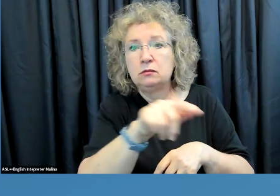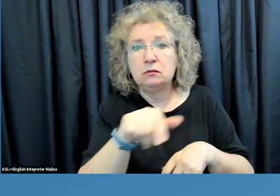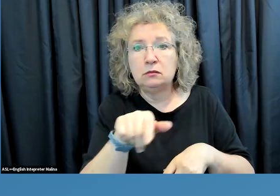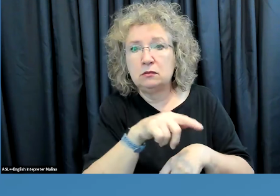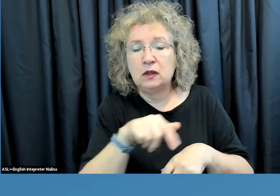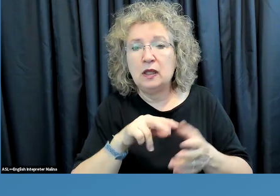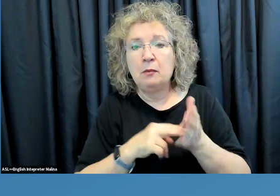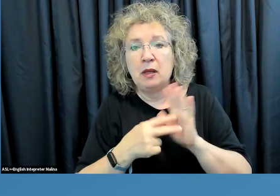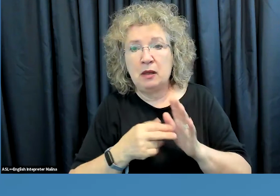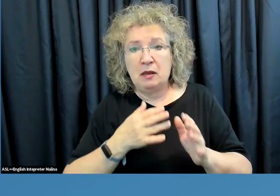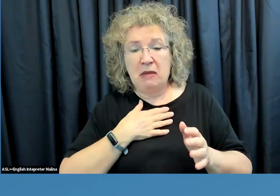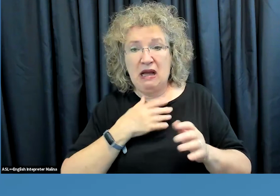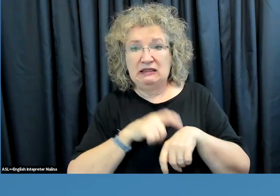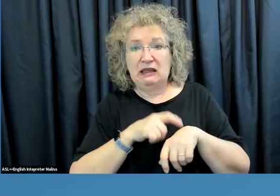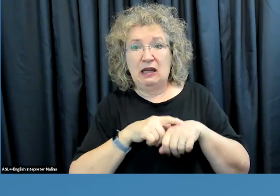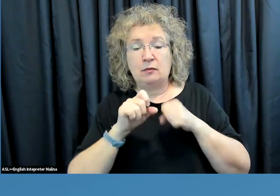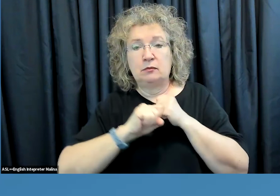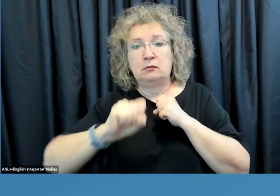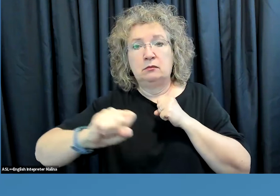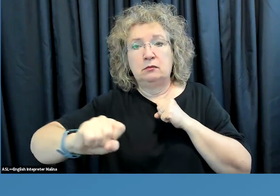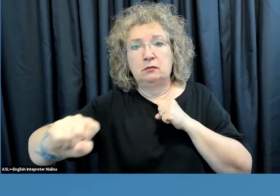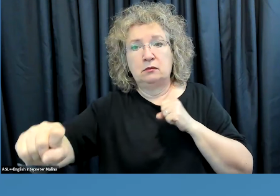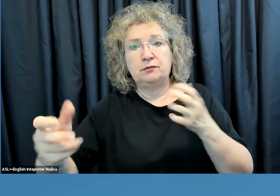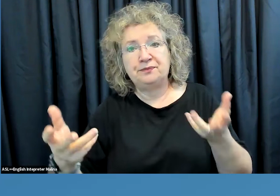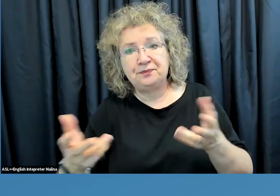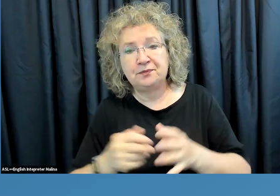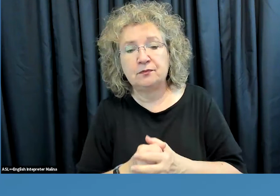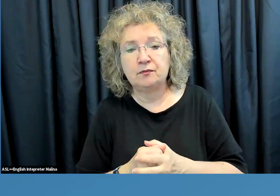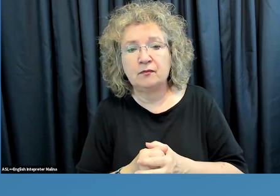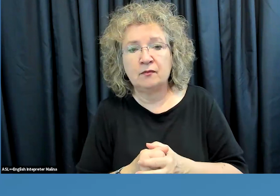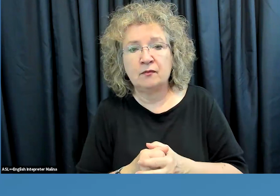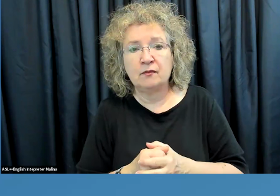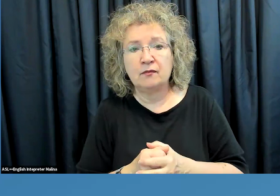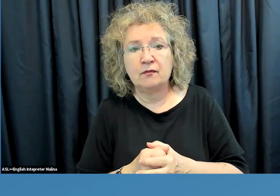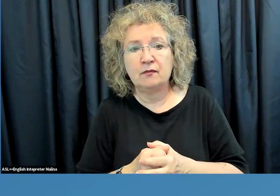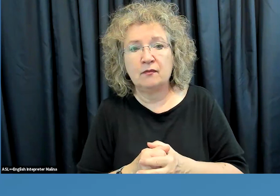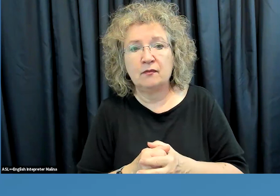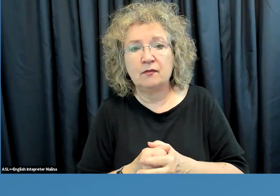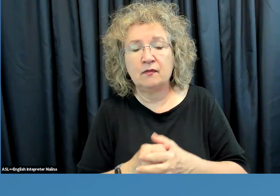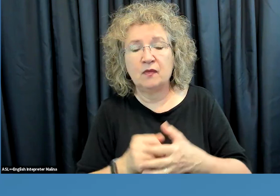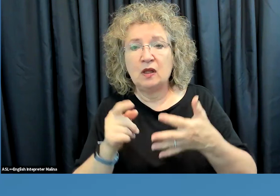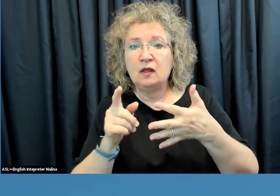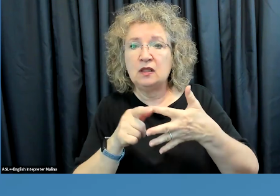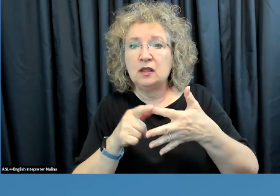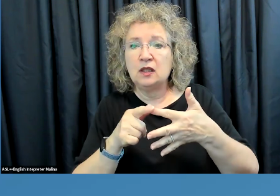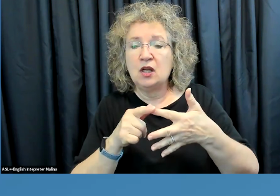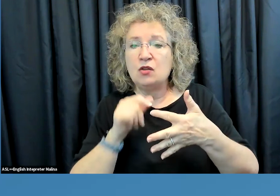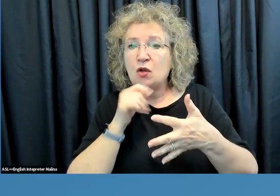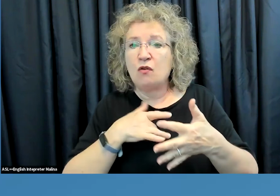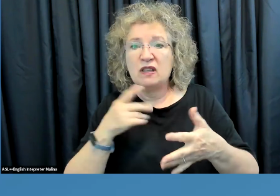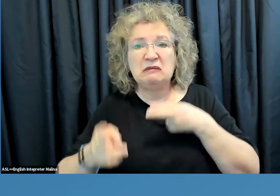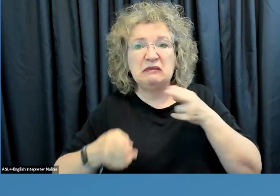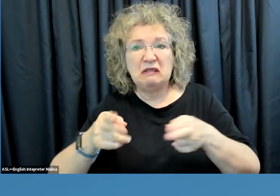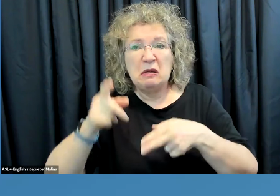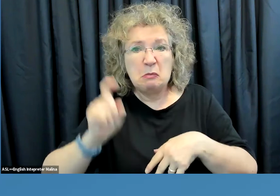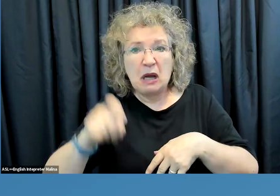well. A few tips for the settlement process. Don't feel rushed or pressured to agree on a